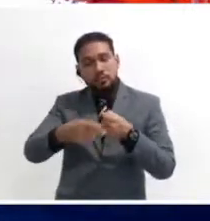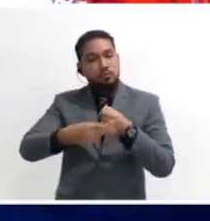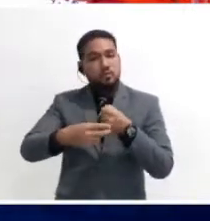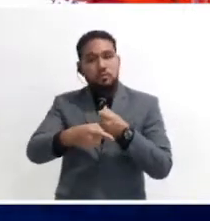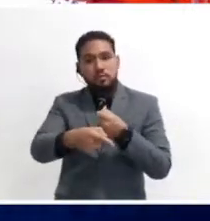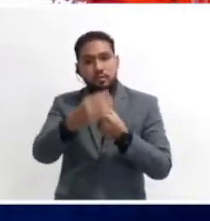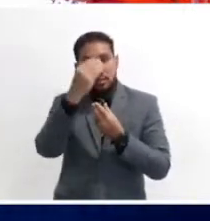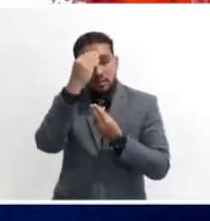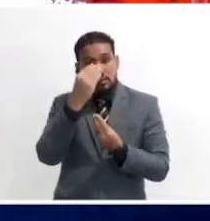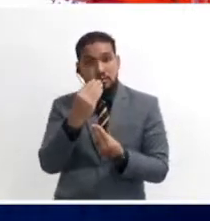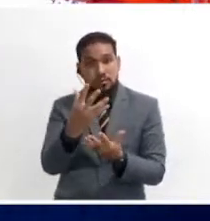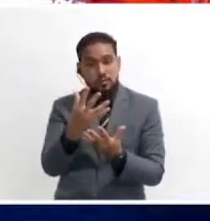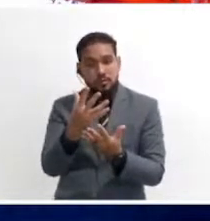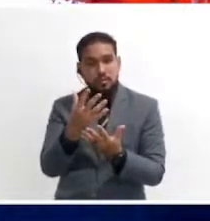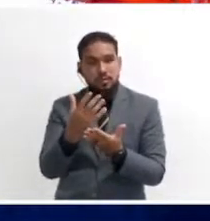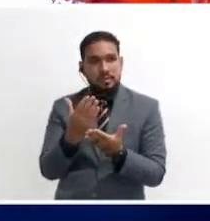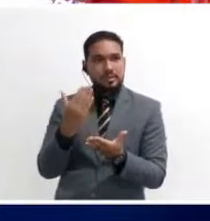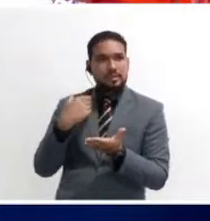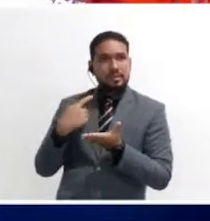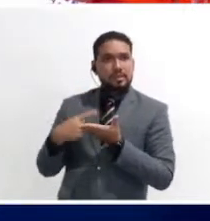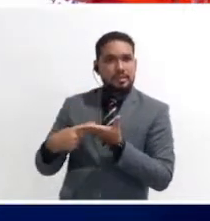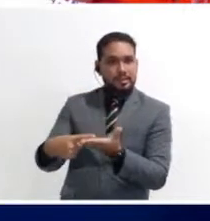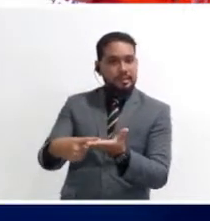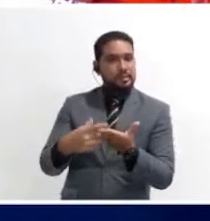performance-driven application.